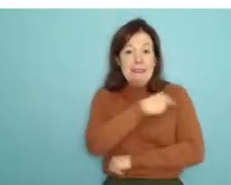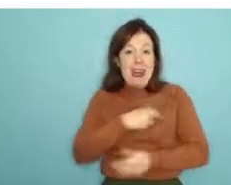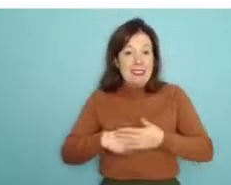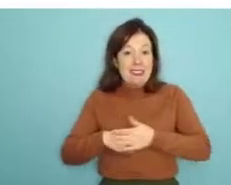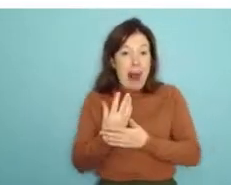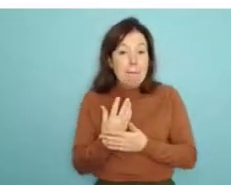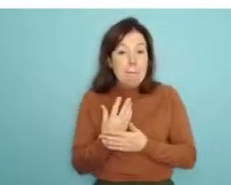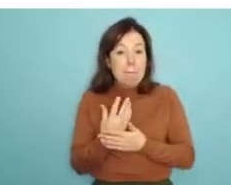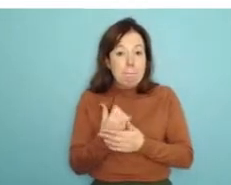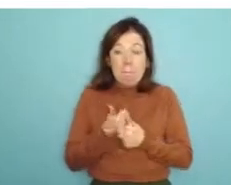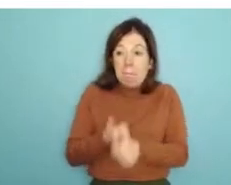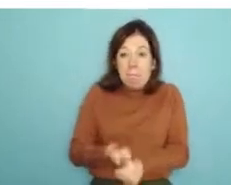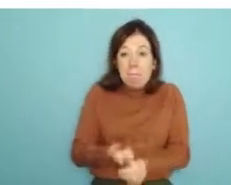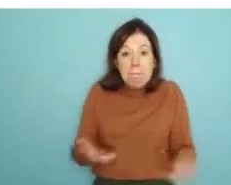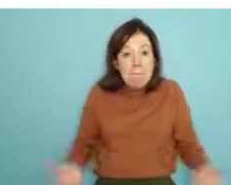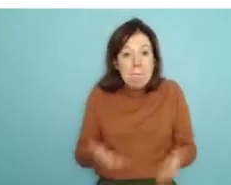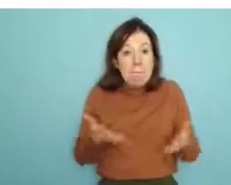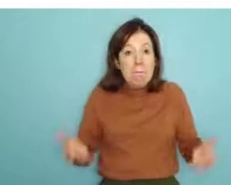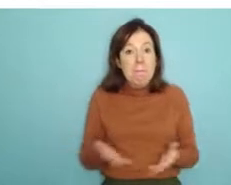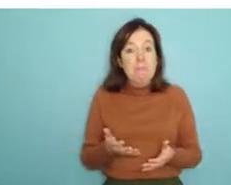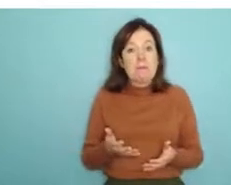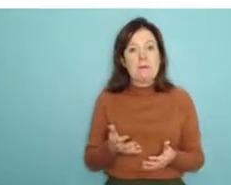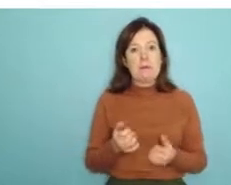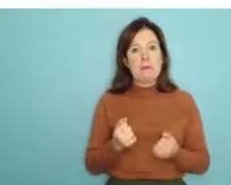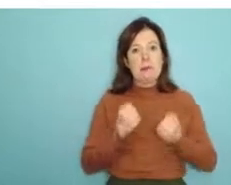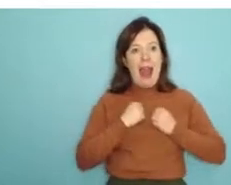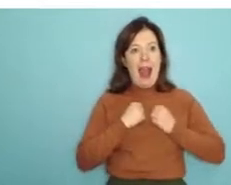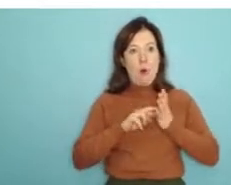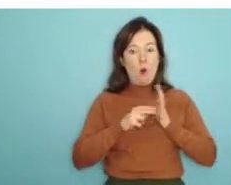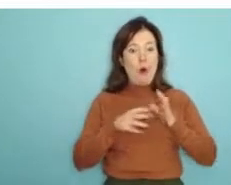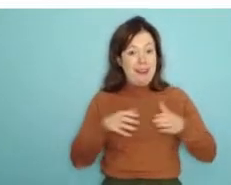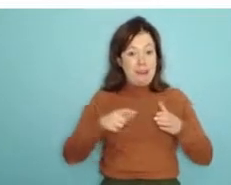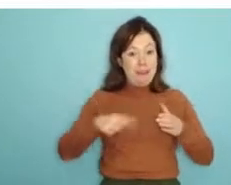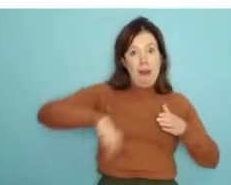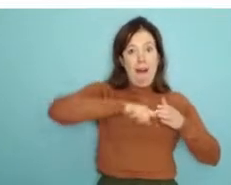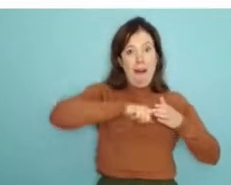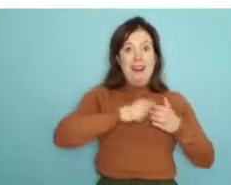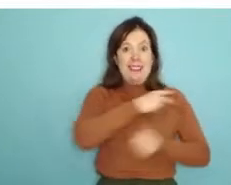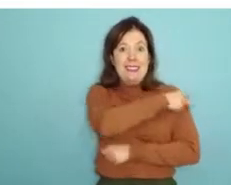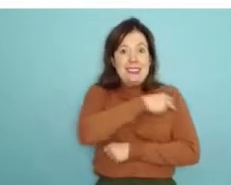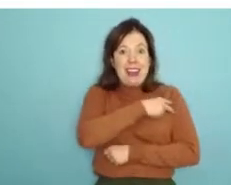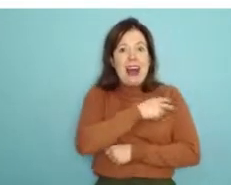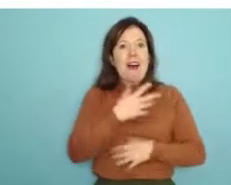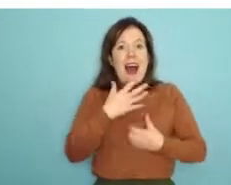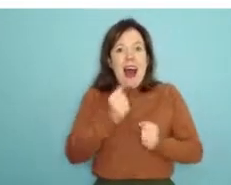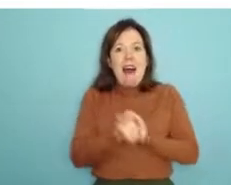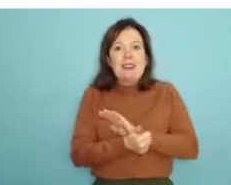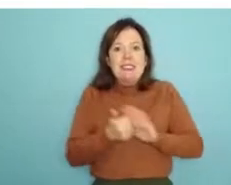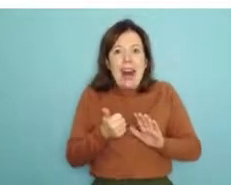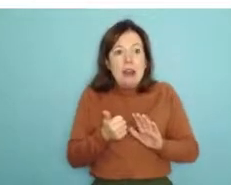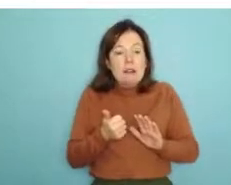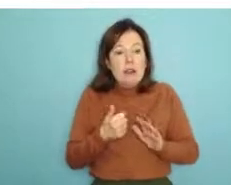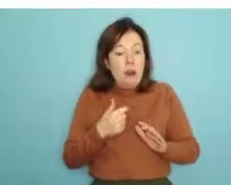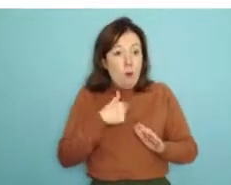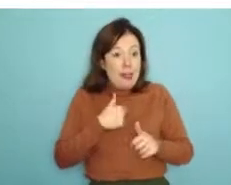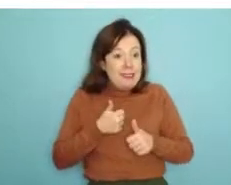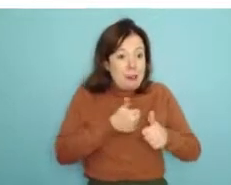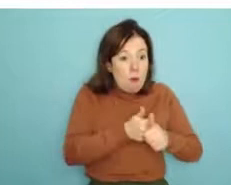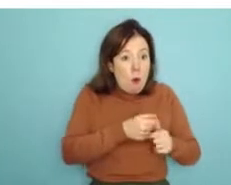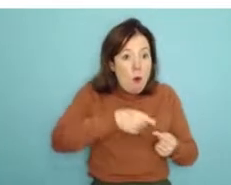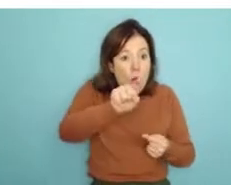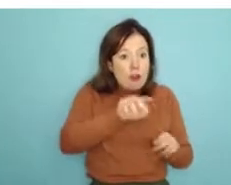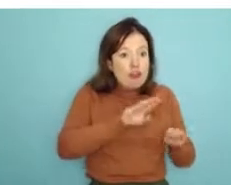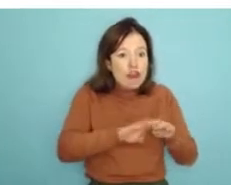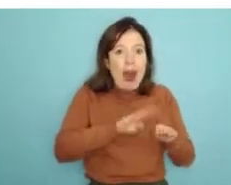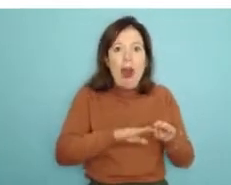making sure that we're managing talent within our organisations so that the staff that we're investing in stay. I really hope